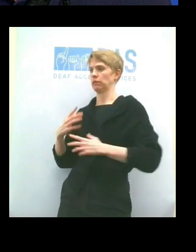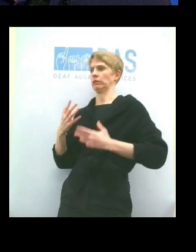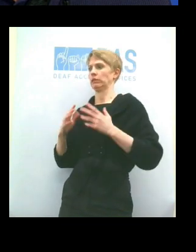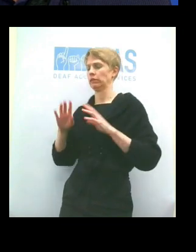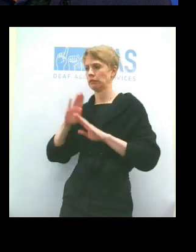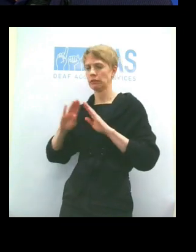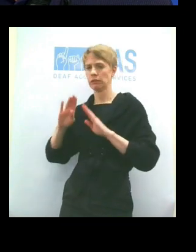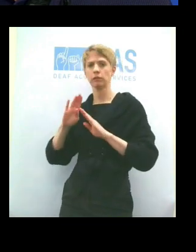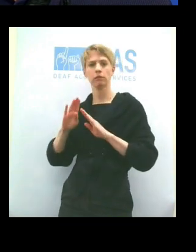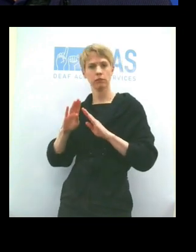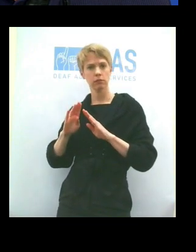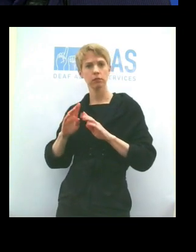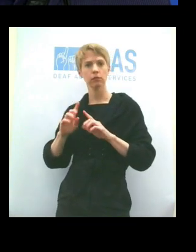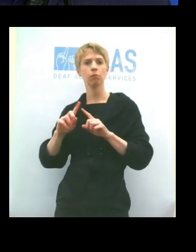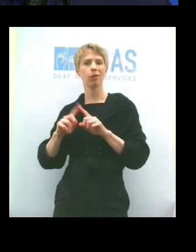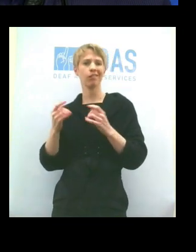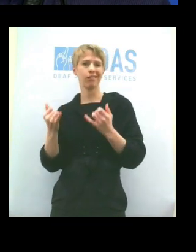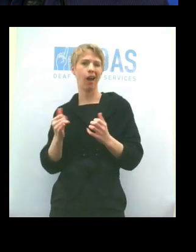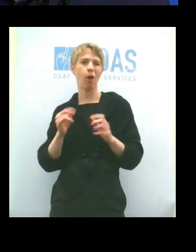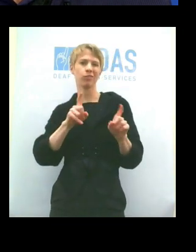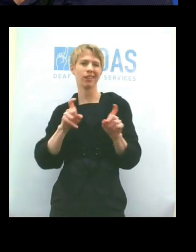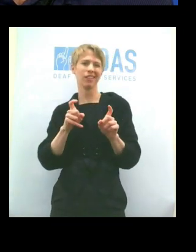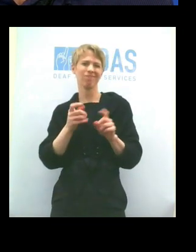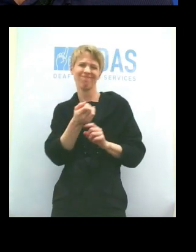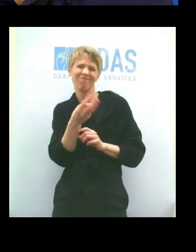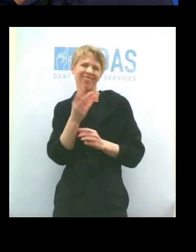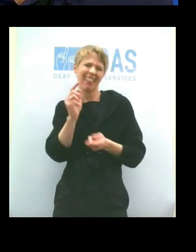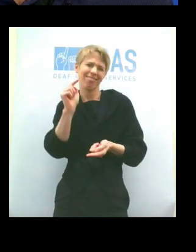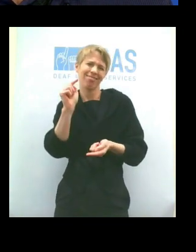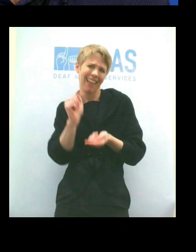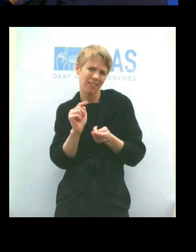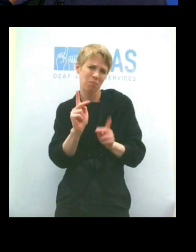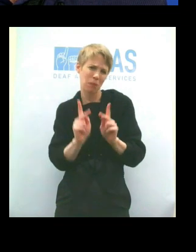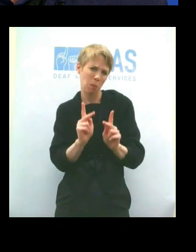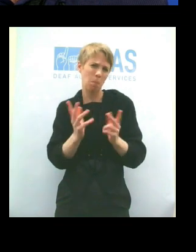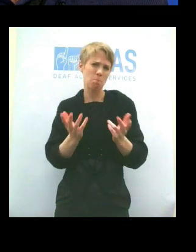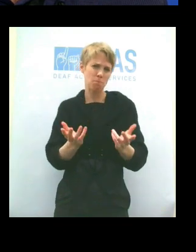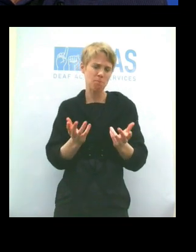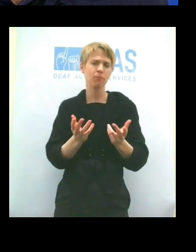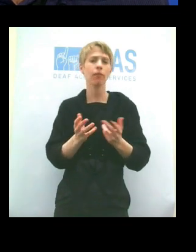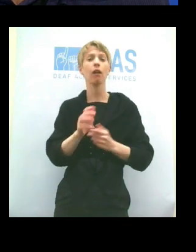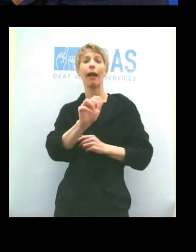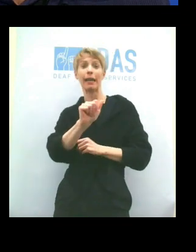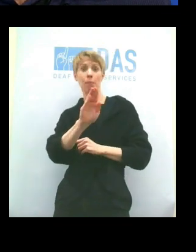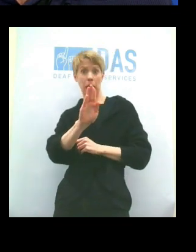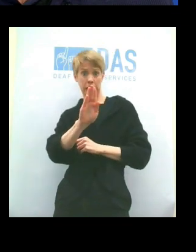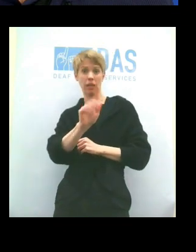individuals in our community. When it comes to antibody testing, once again, this is